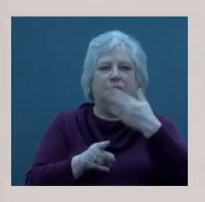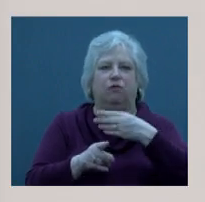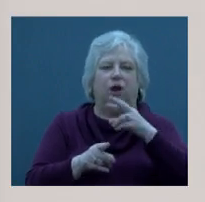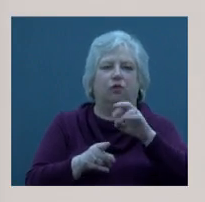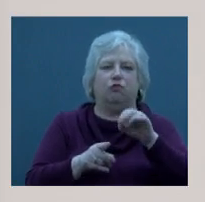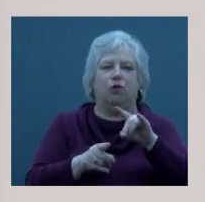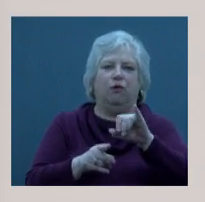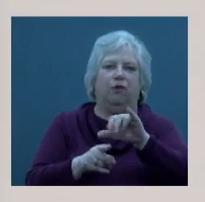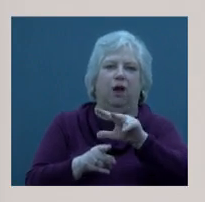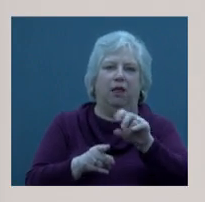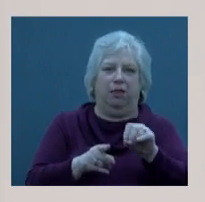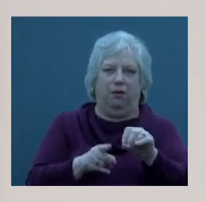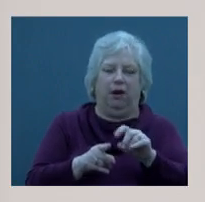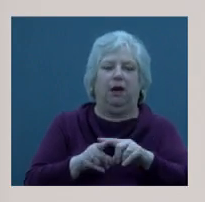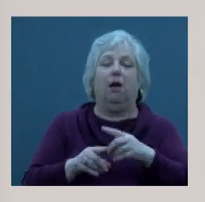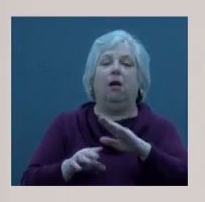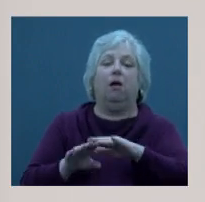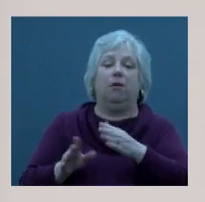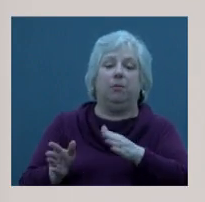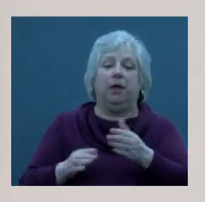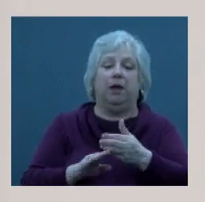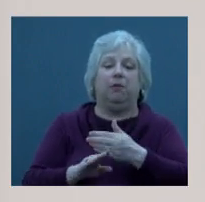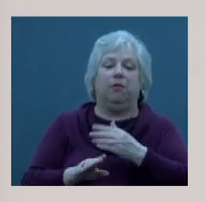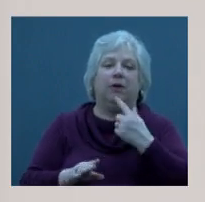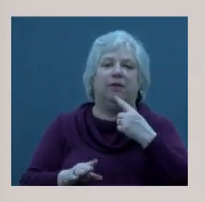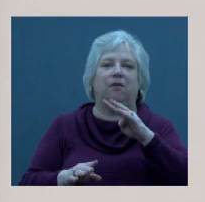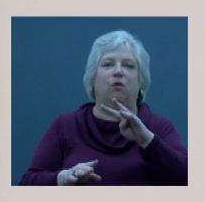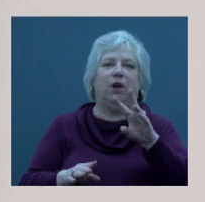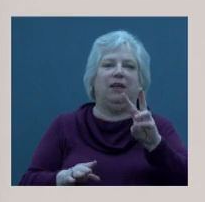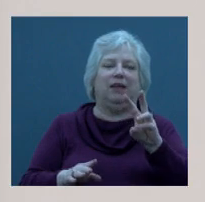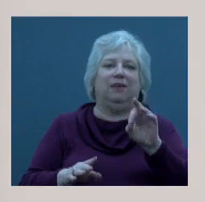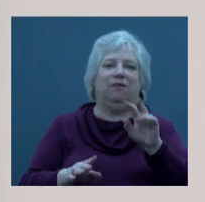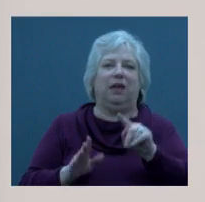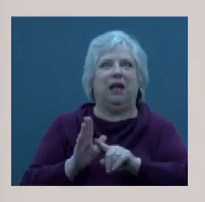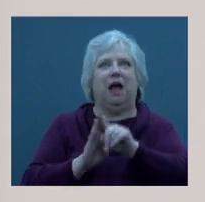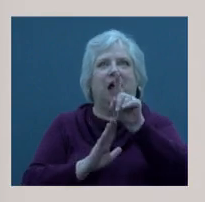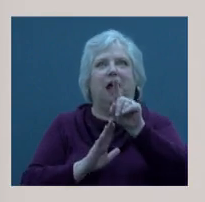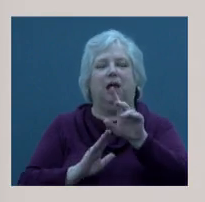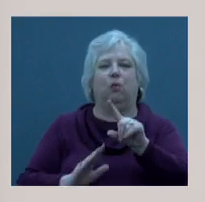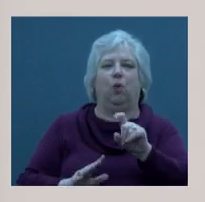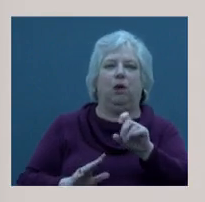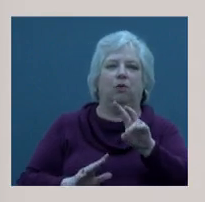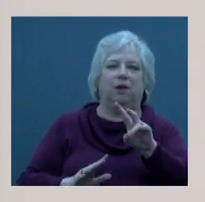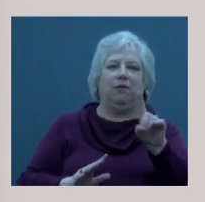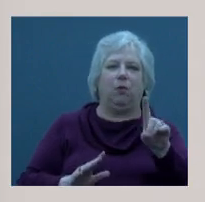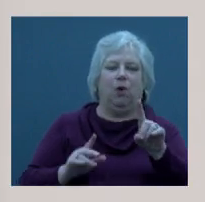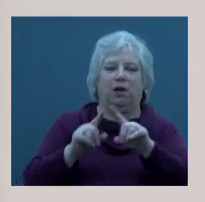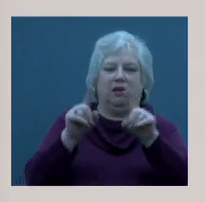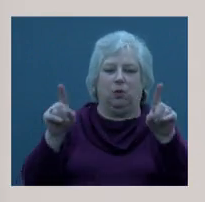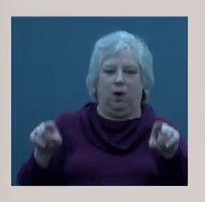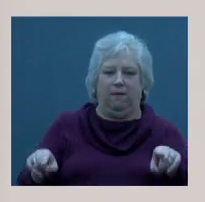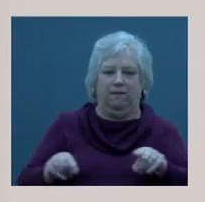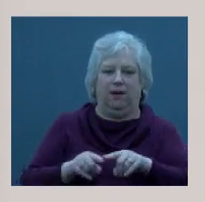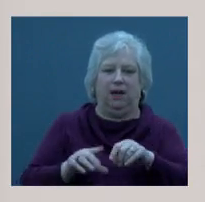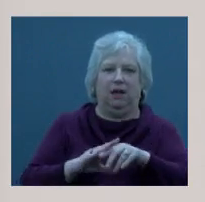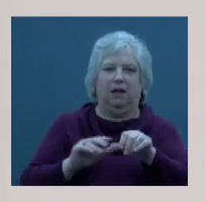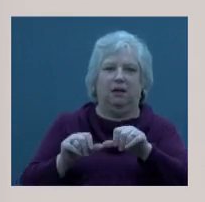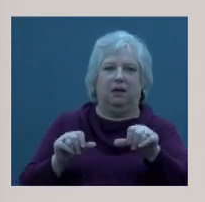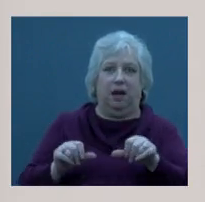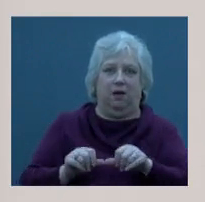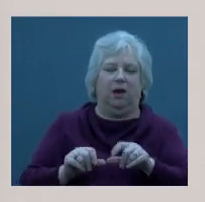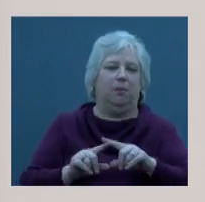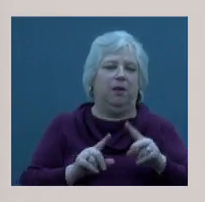Interstate 30. On the plan, it was indicated to be 46 feet in height and 171 square feet in area. The applicant